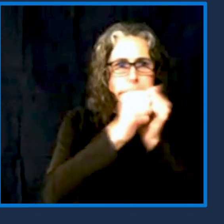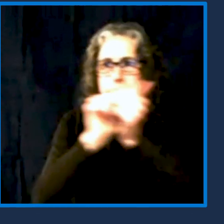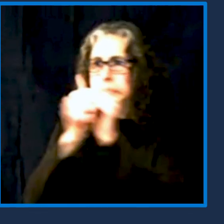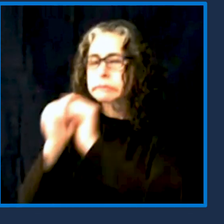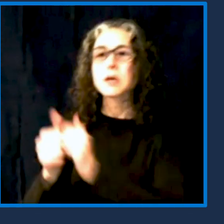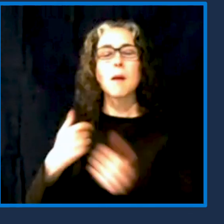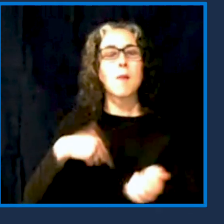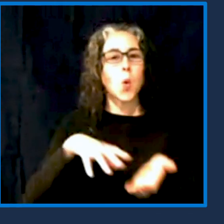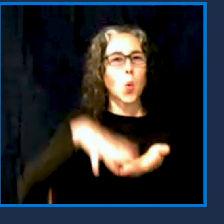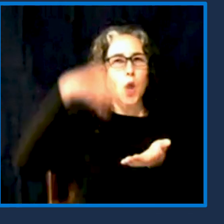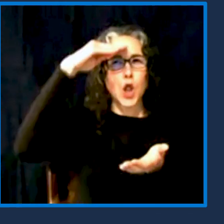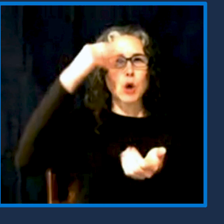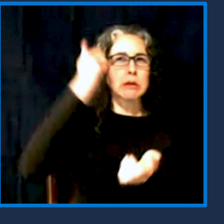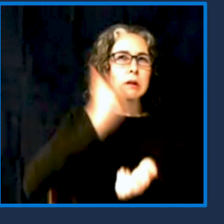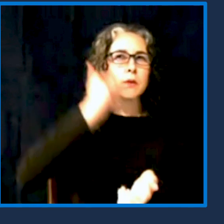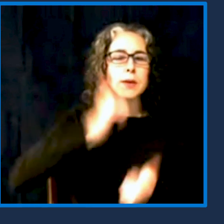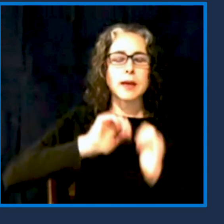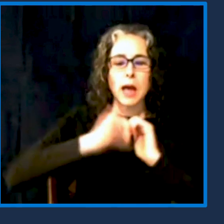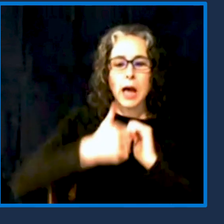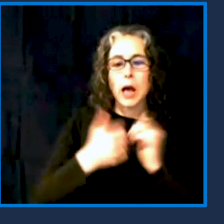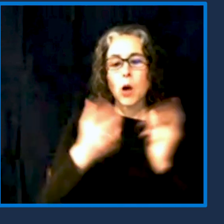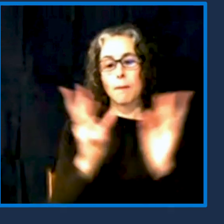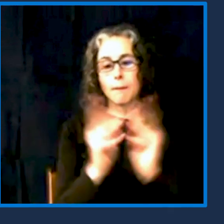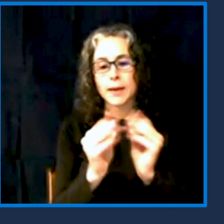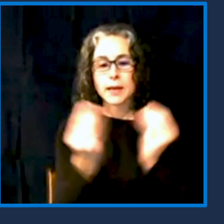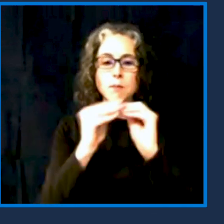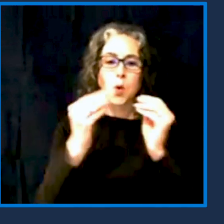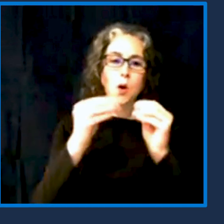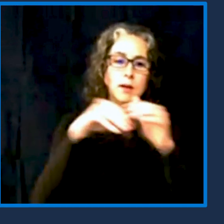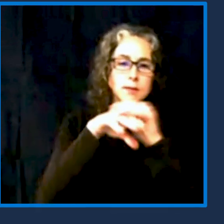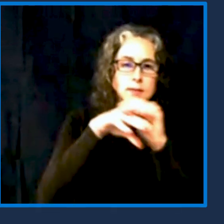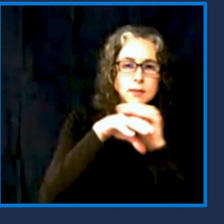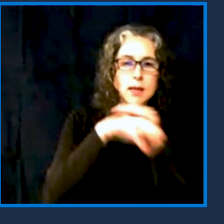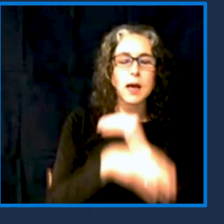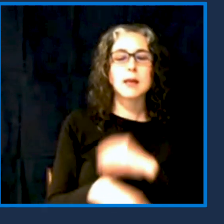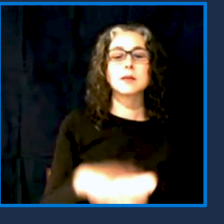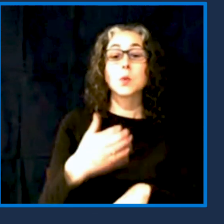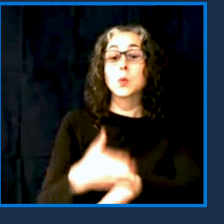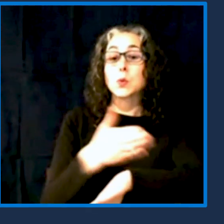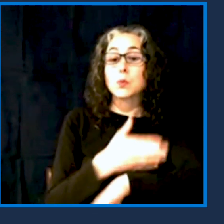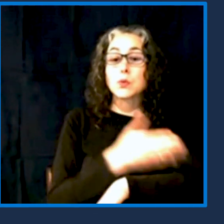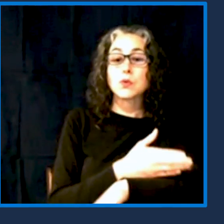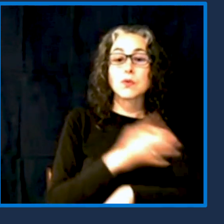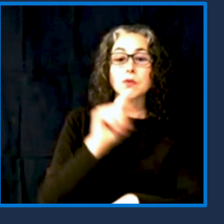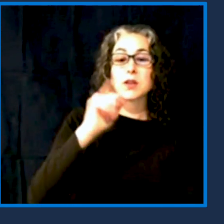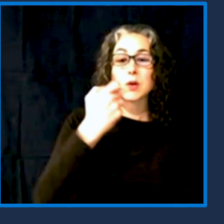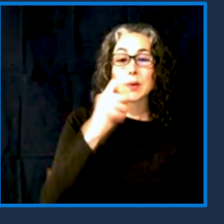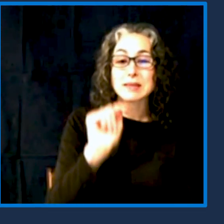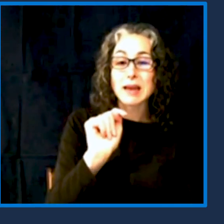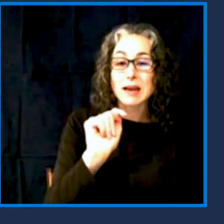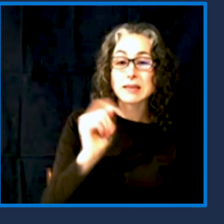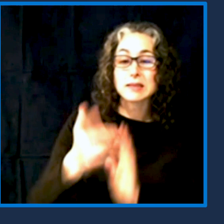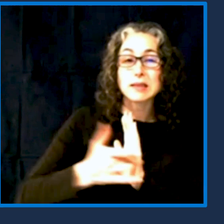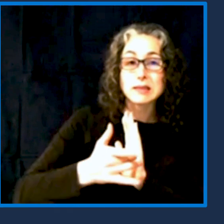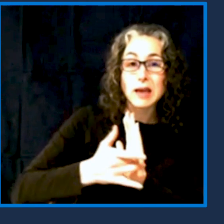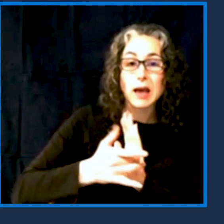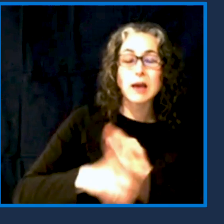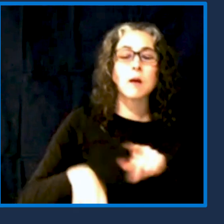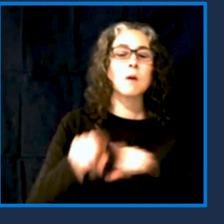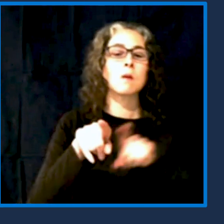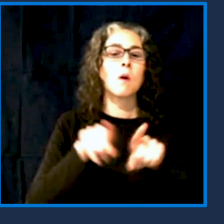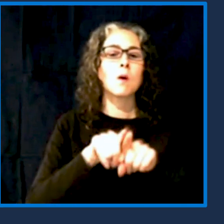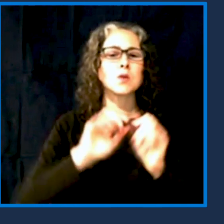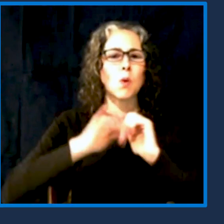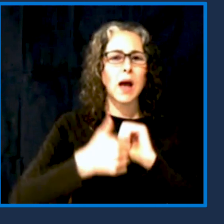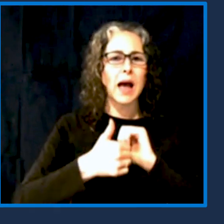things, like how we can make our meeting more accessible, even that we are improving our tech stack, and we are working also how we